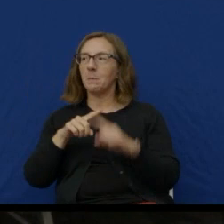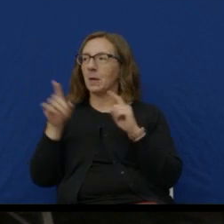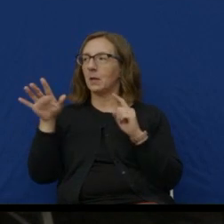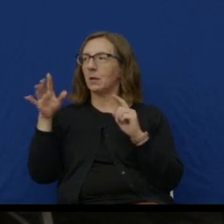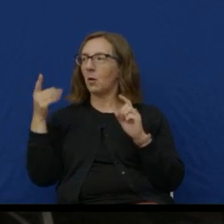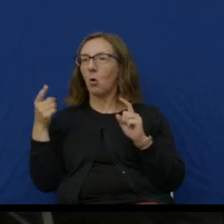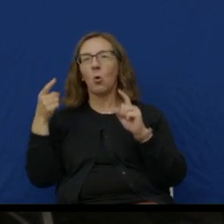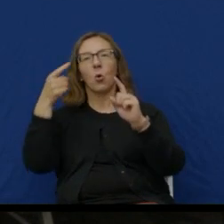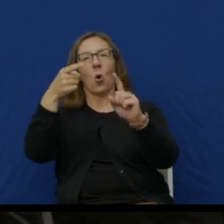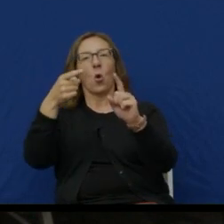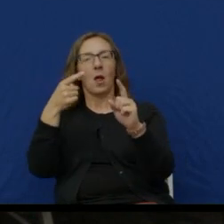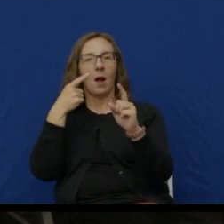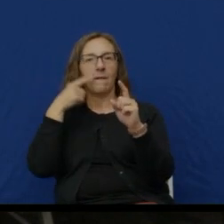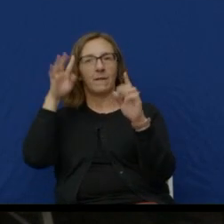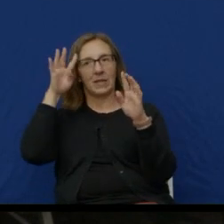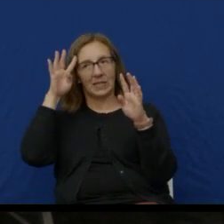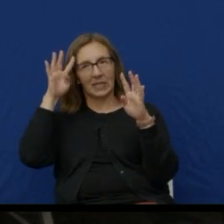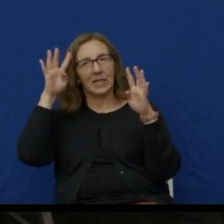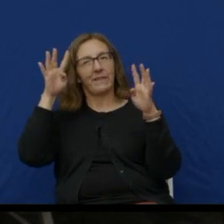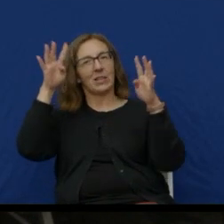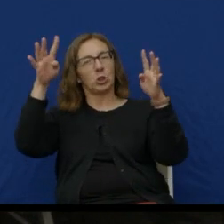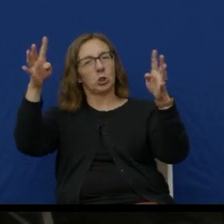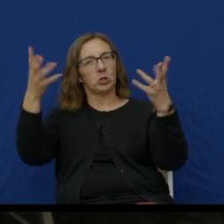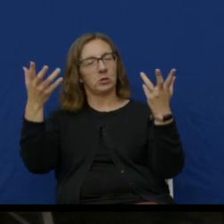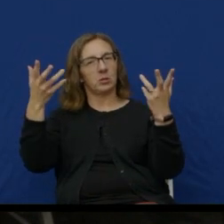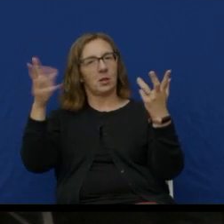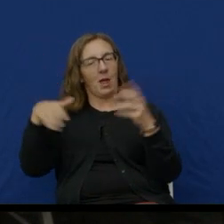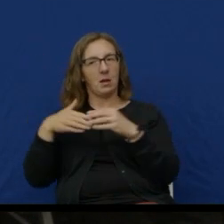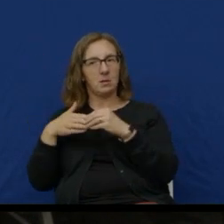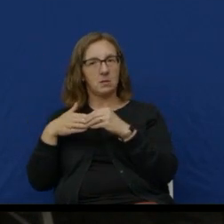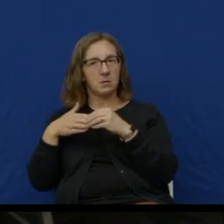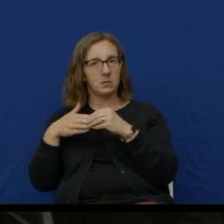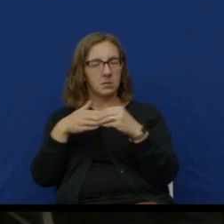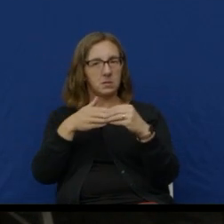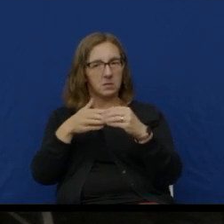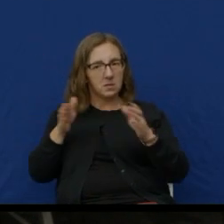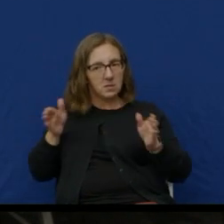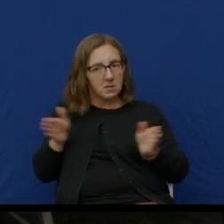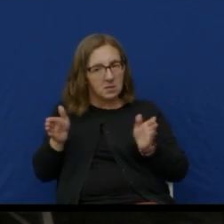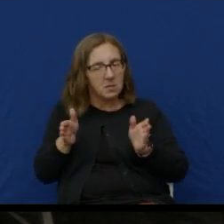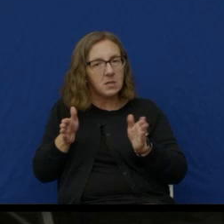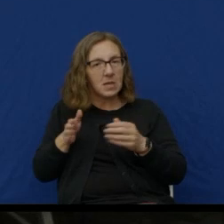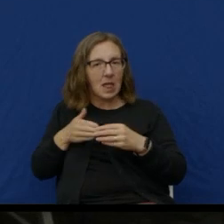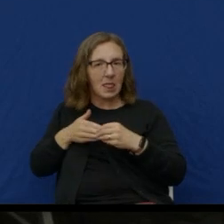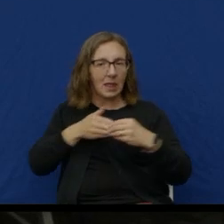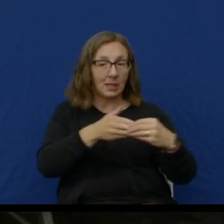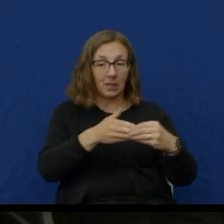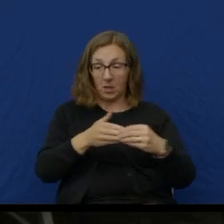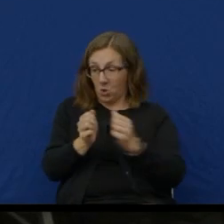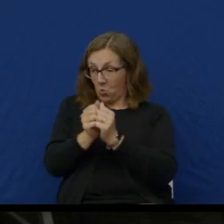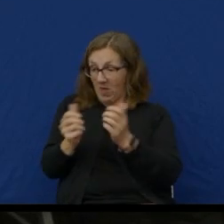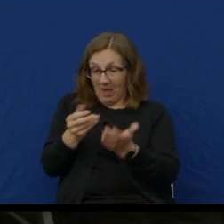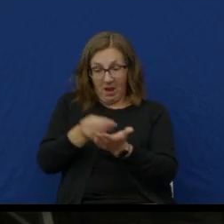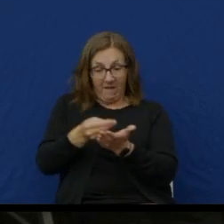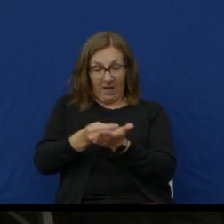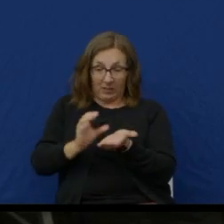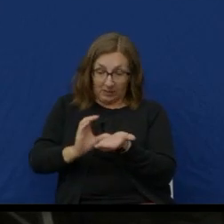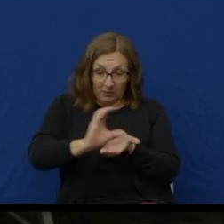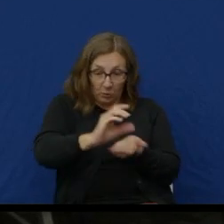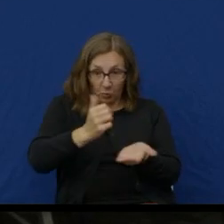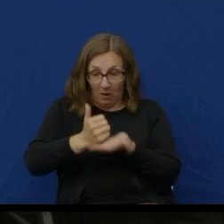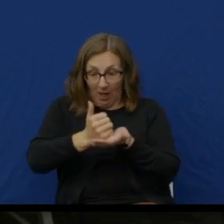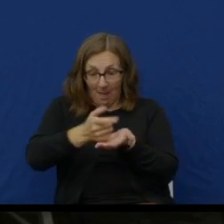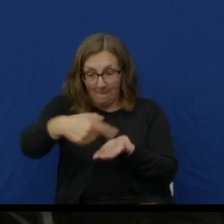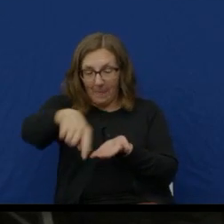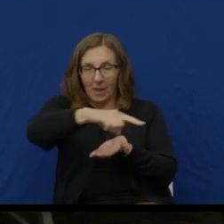goal of innovation fund there, of driving that, because if we don't have additional funds to help those districts to be those pioneers,